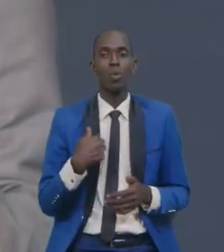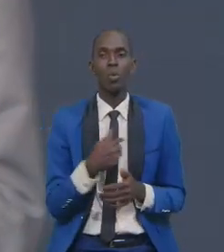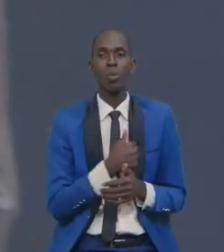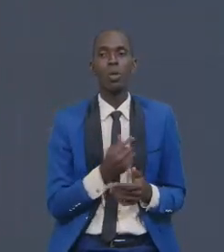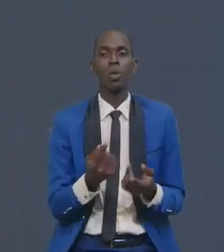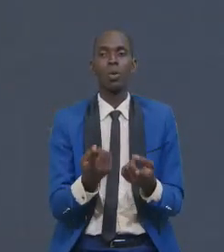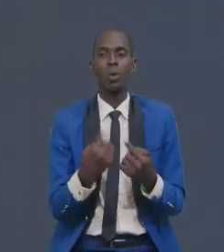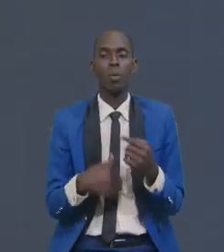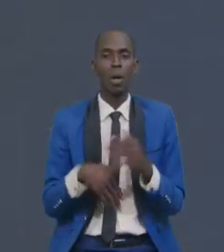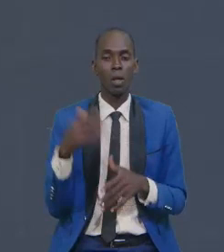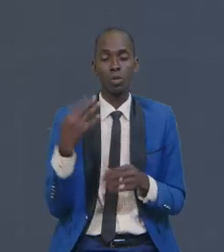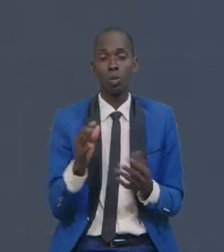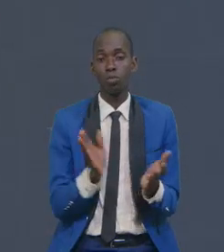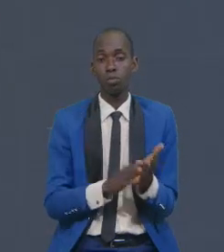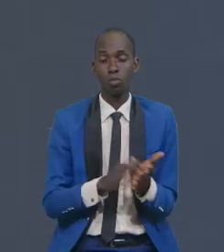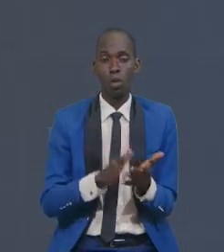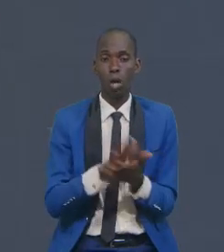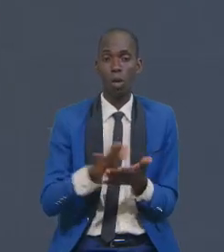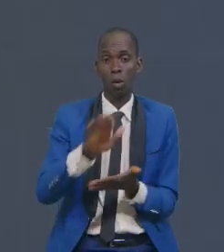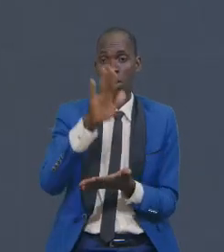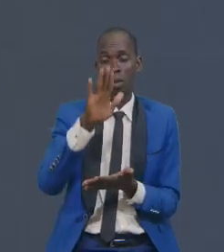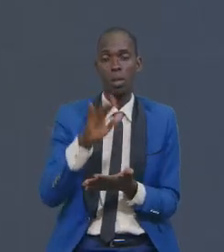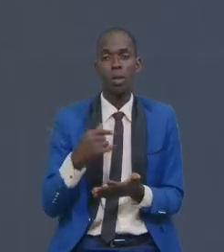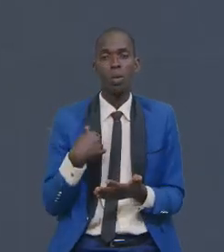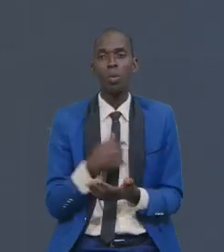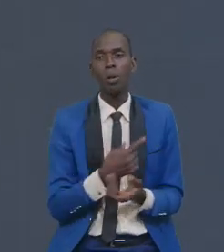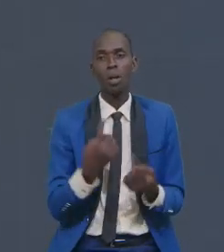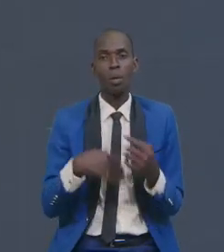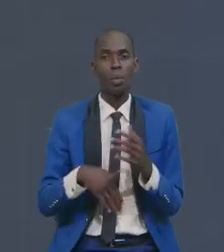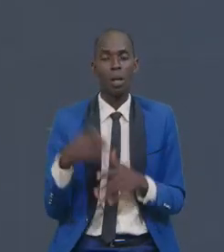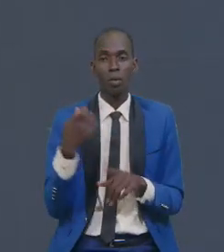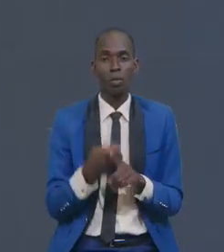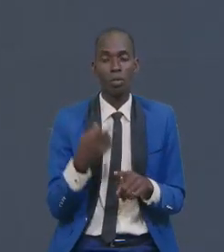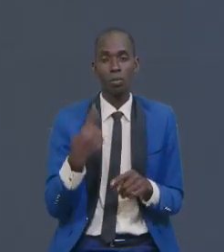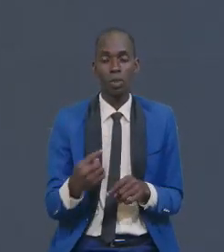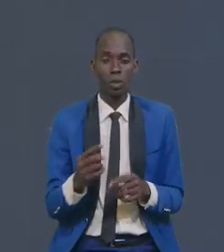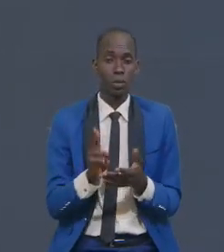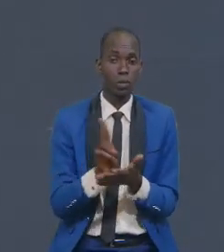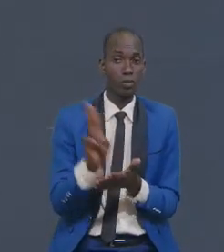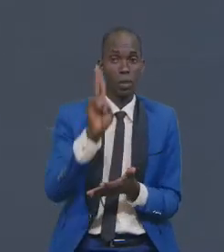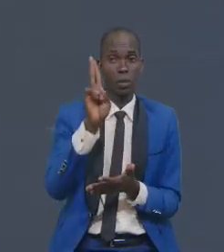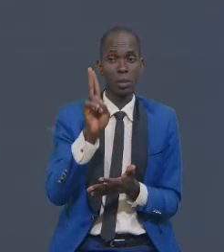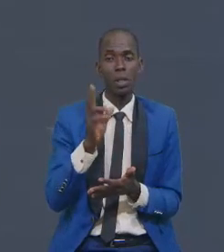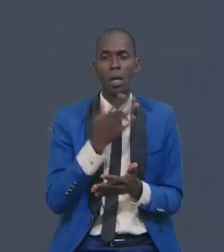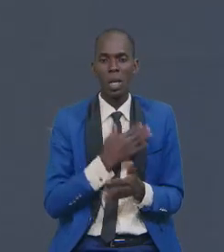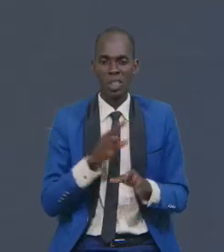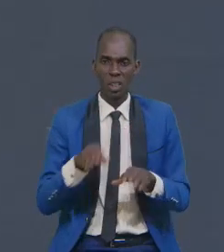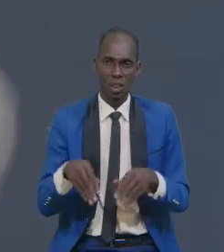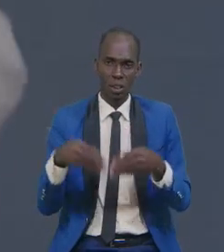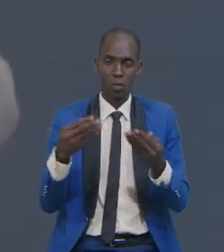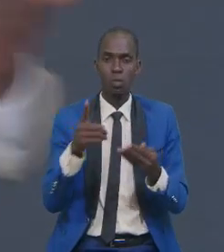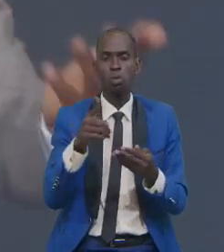of college, or you come out of the university, and they give you, they say, yes, you